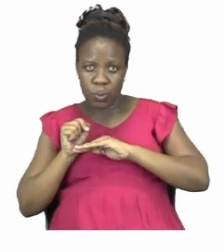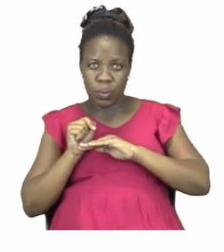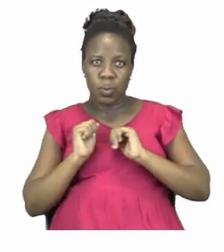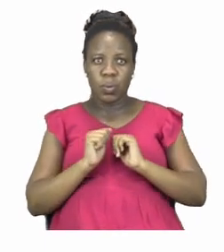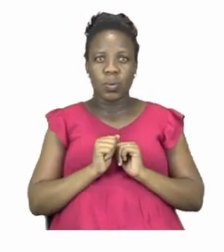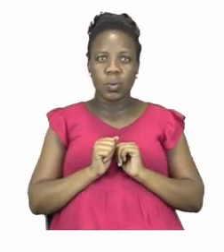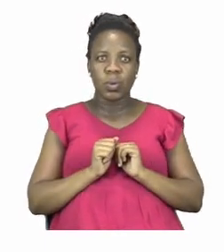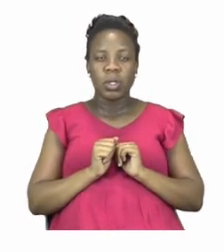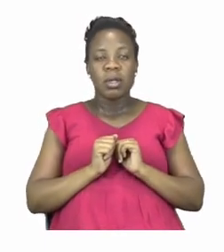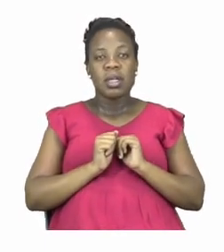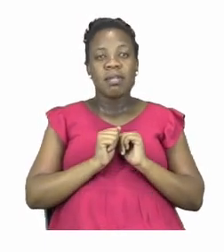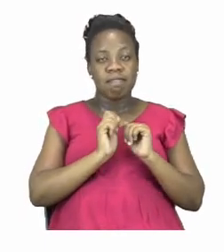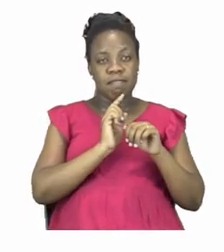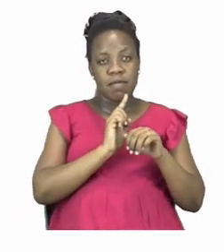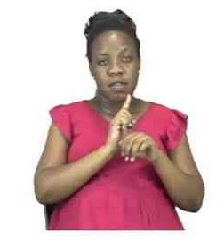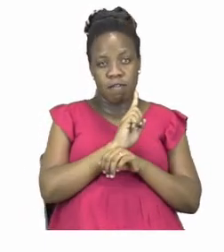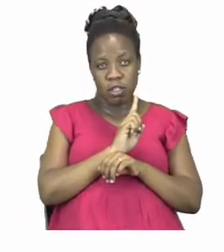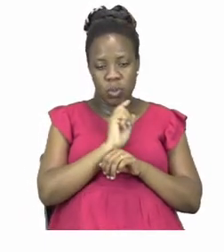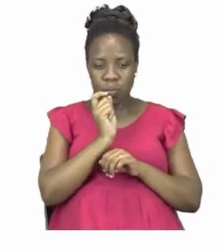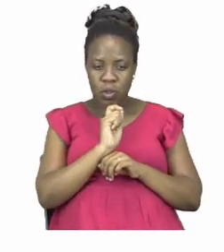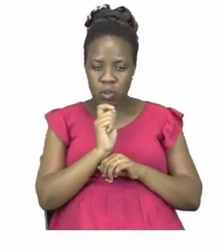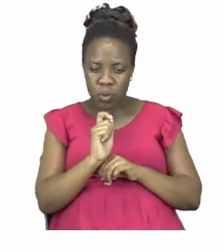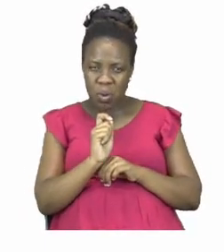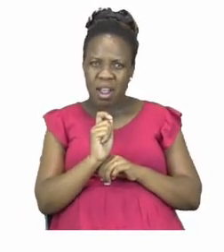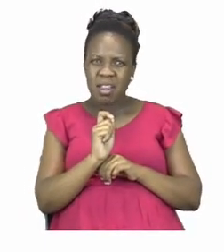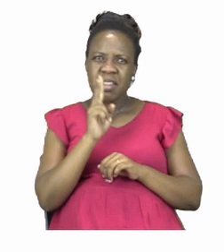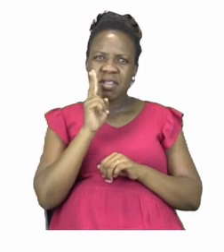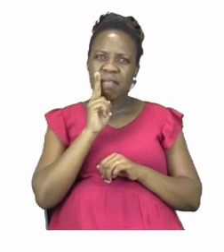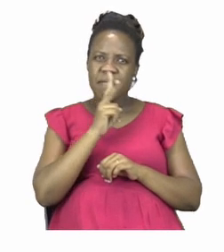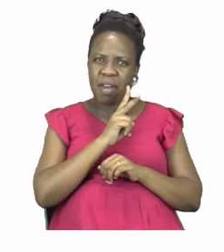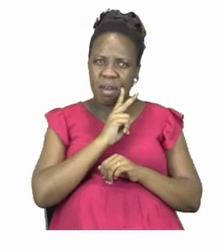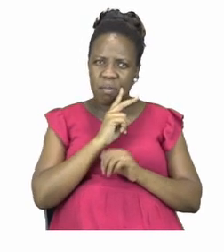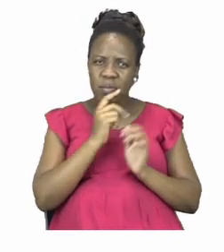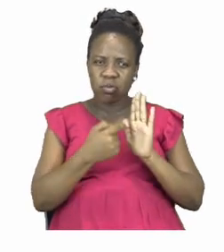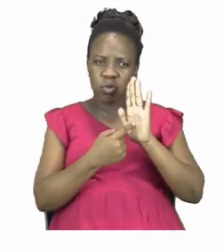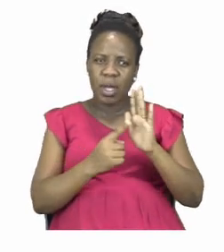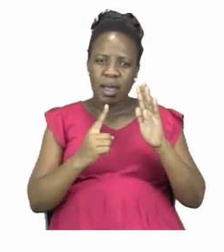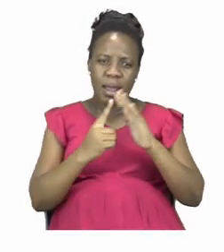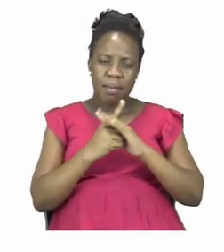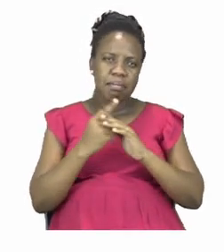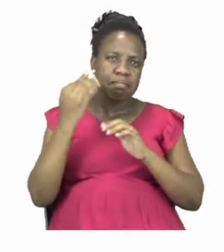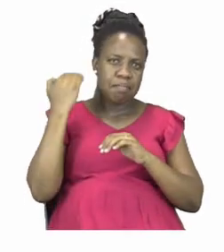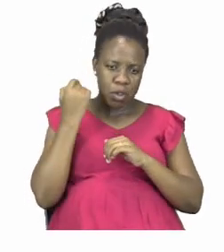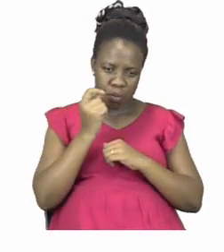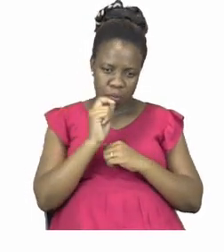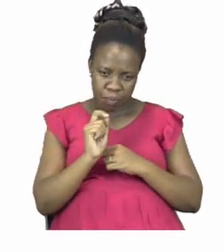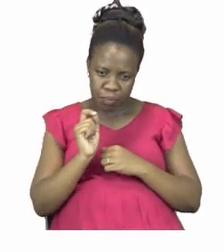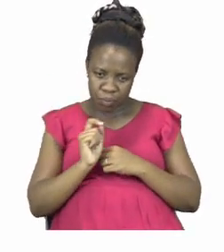verb in the grid. Now before we look at the word search, let's quickly have a look at all the words